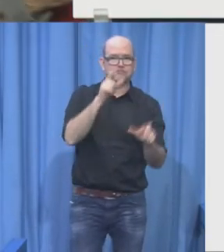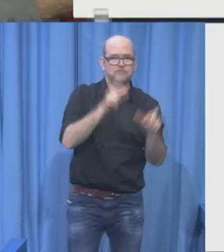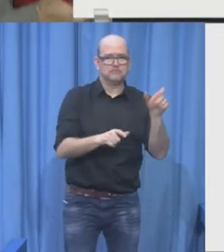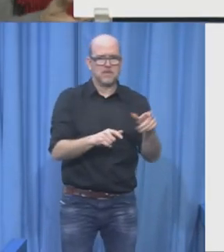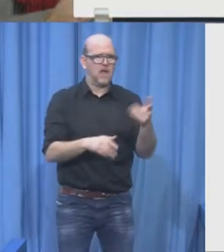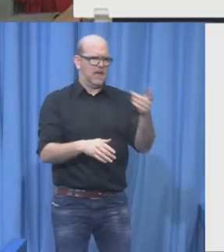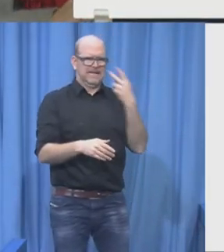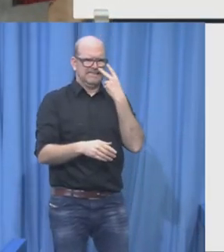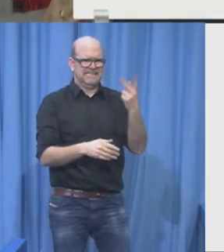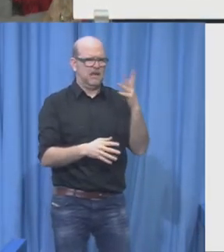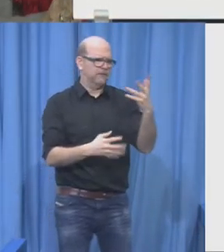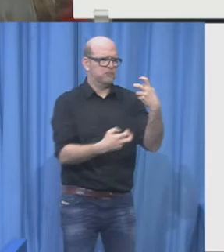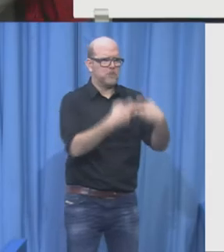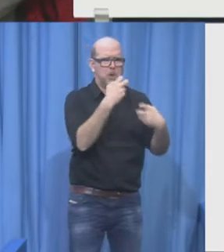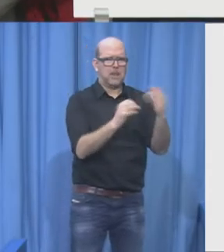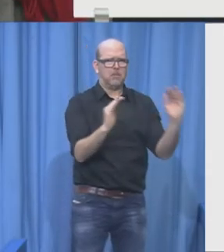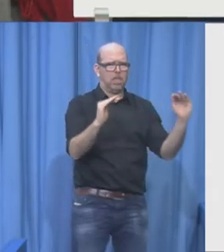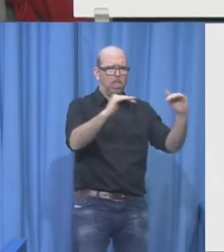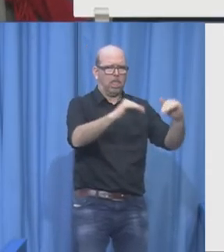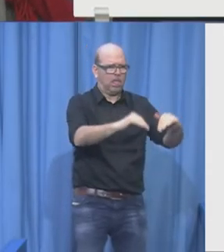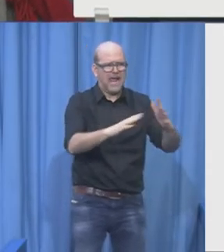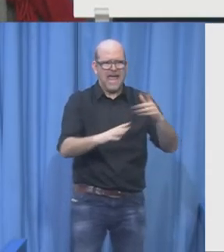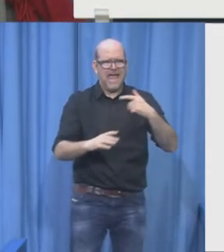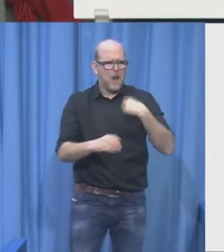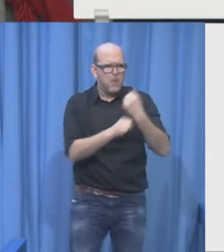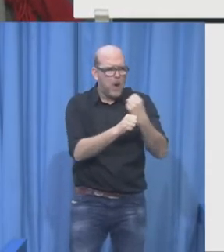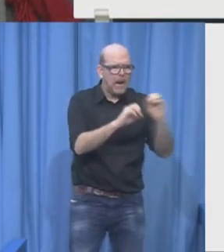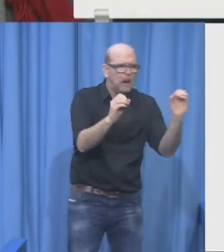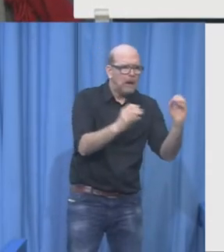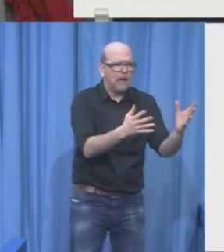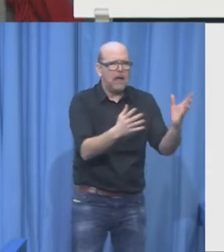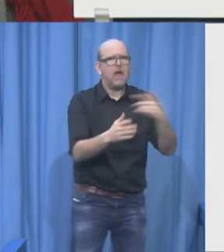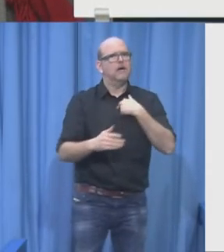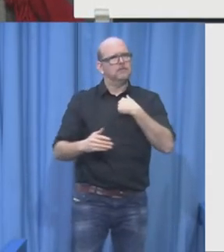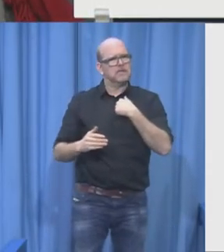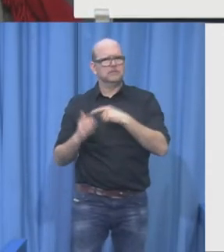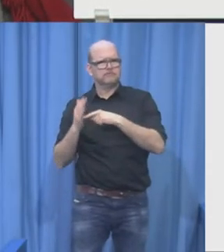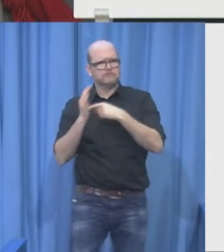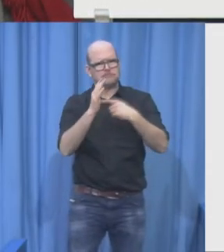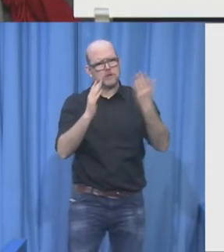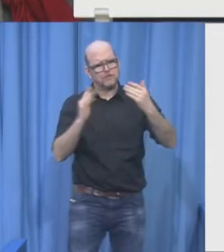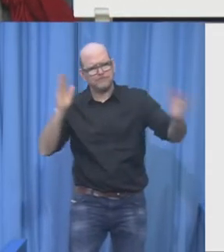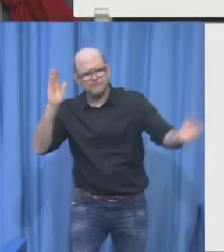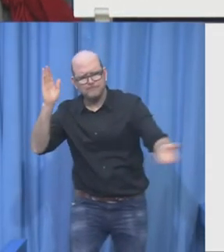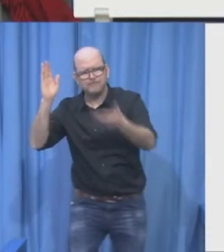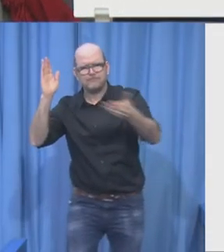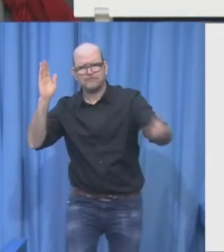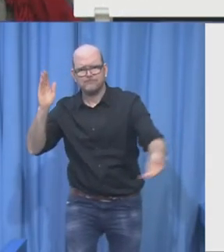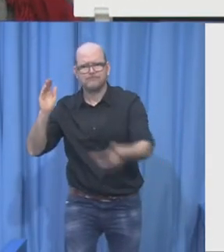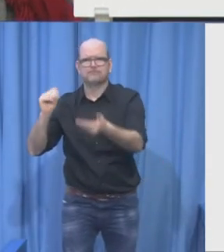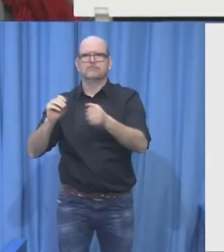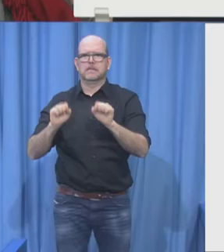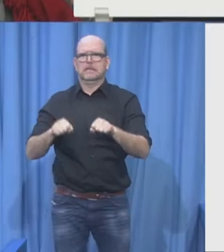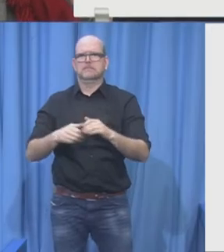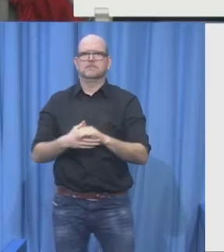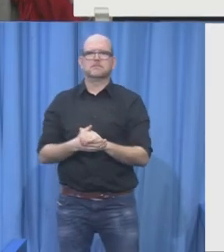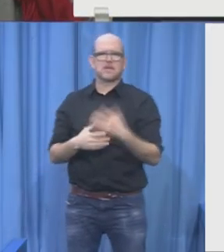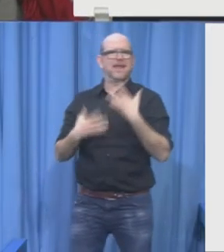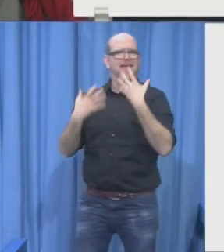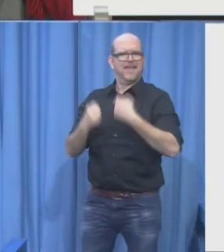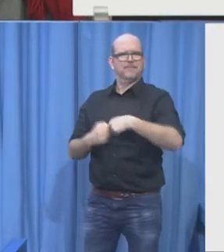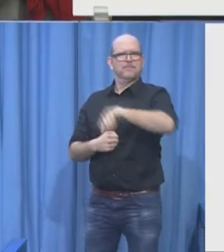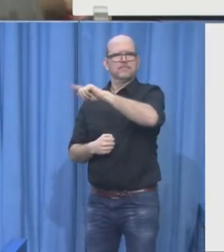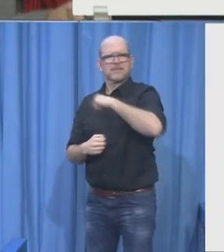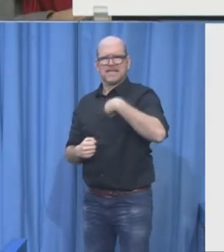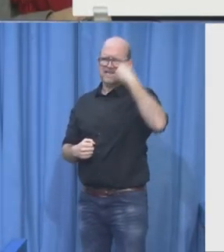about 20 million ninis, ni en el colegio, ni en el trabajo, no work and no